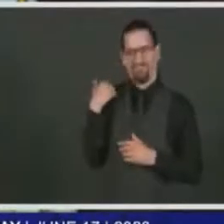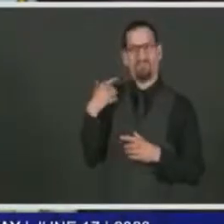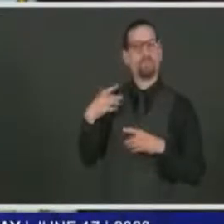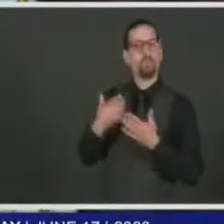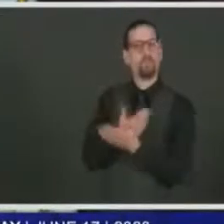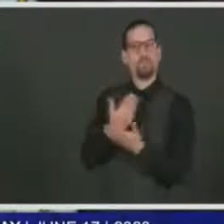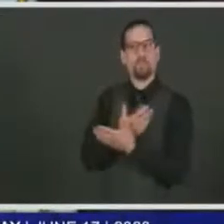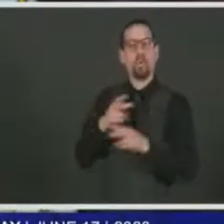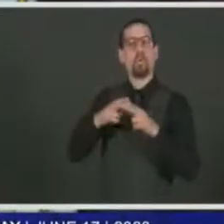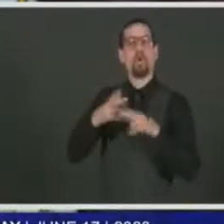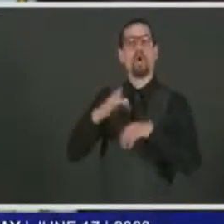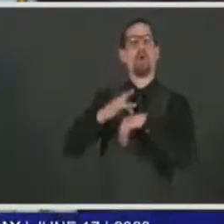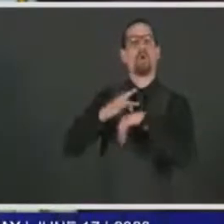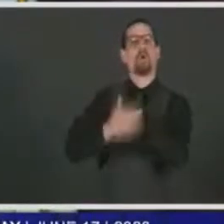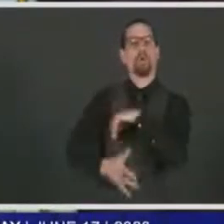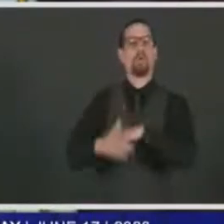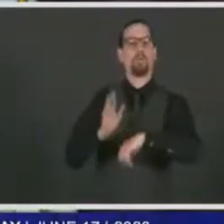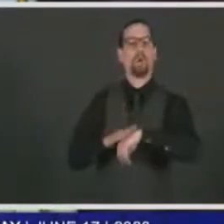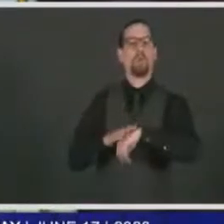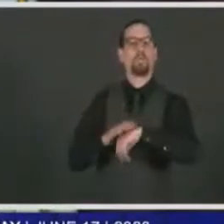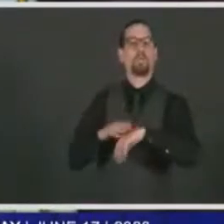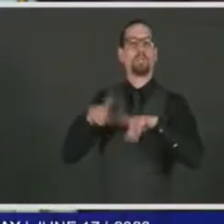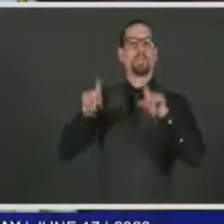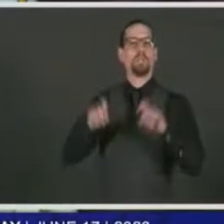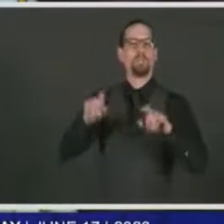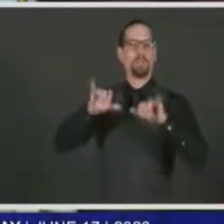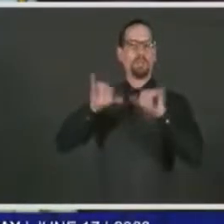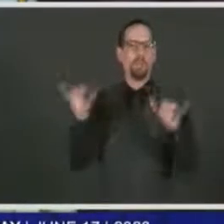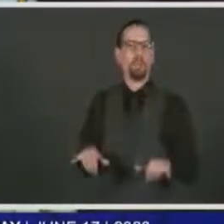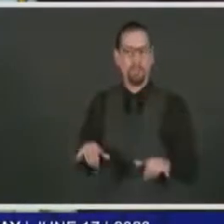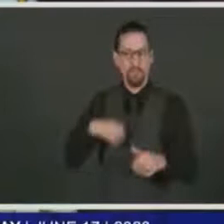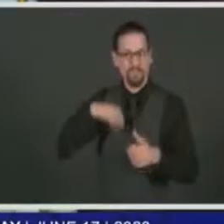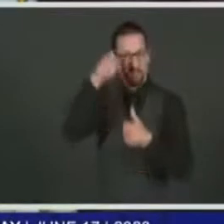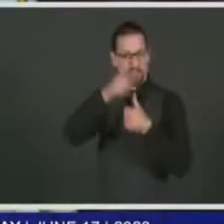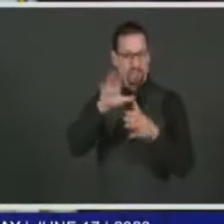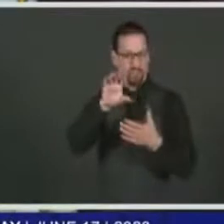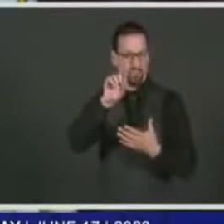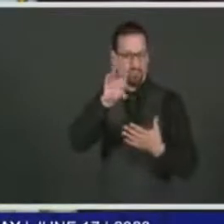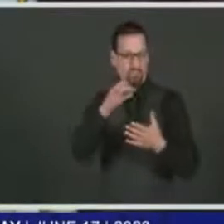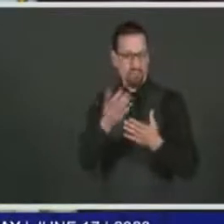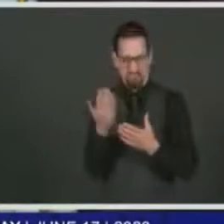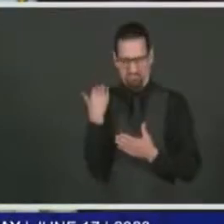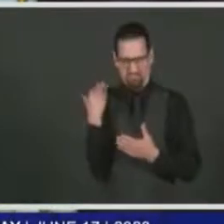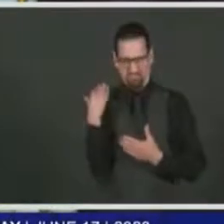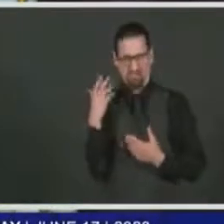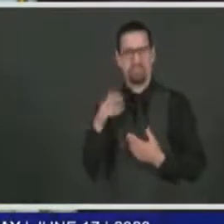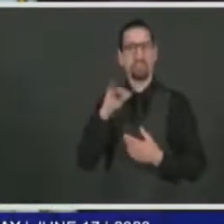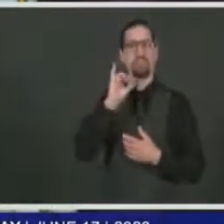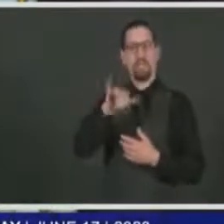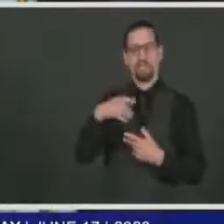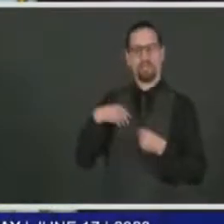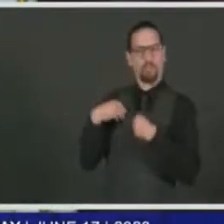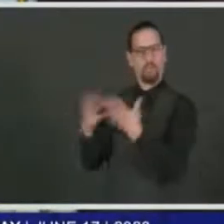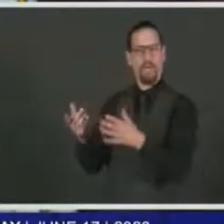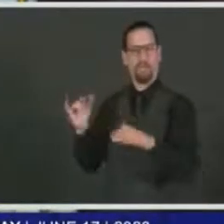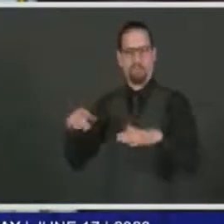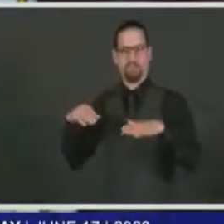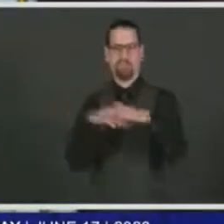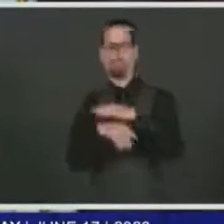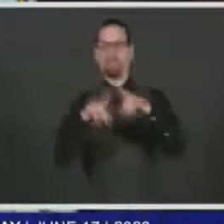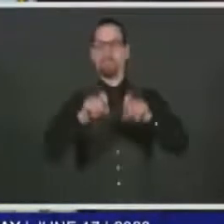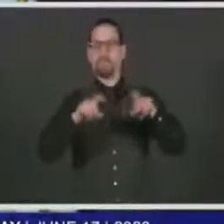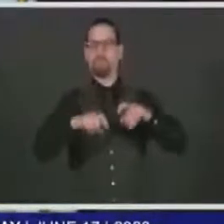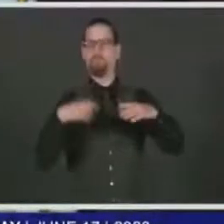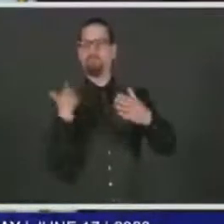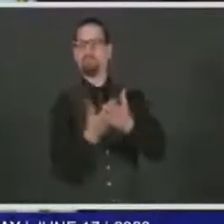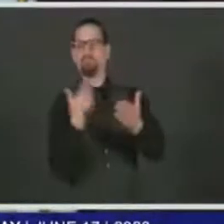about, and we want as many people to have access to this as possible. We want to be testing large